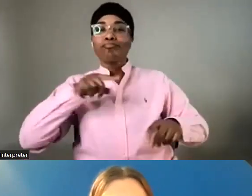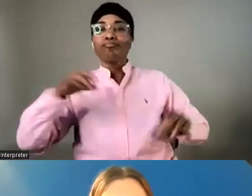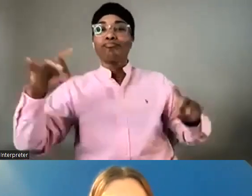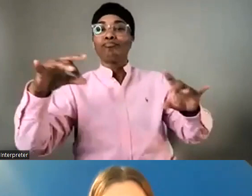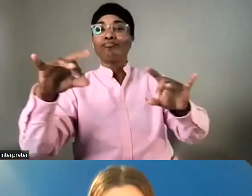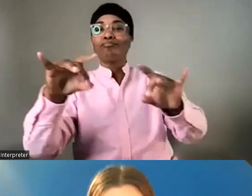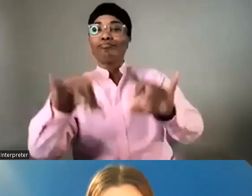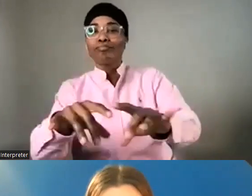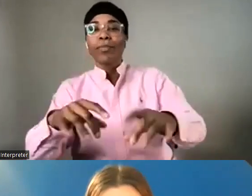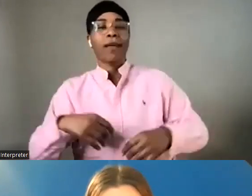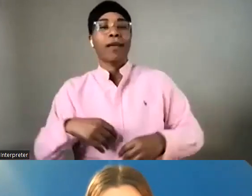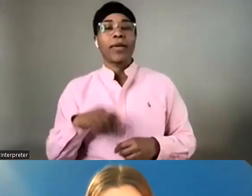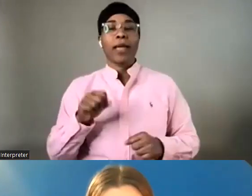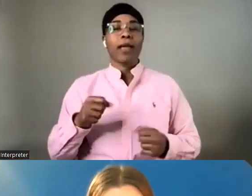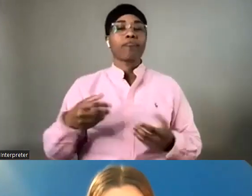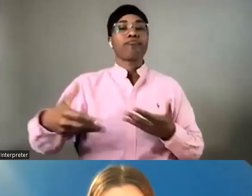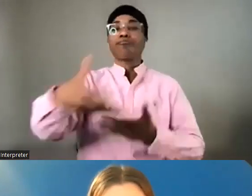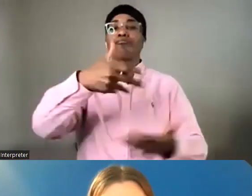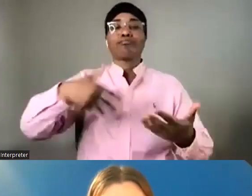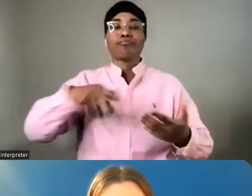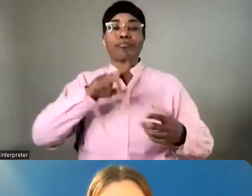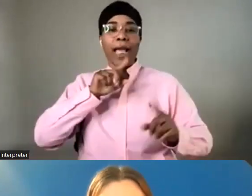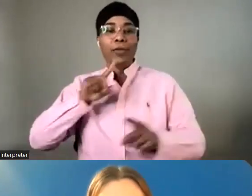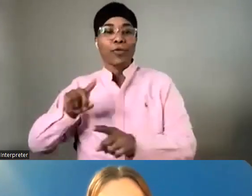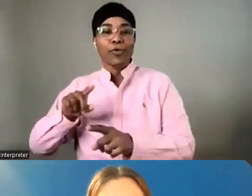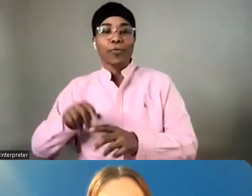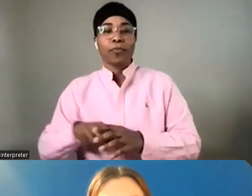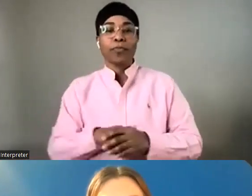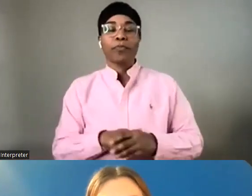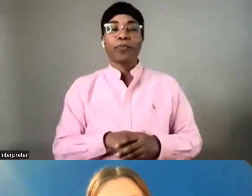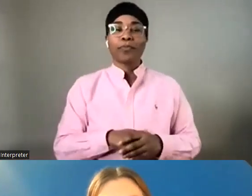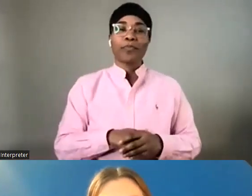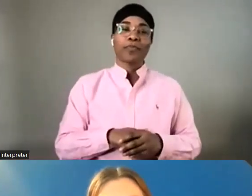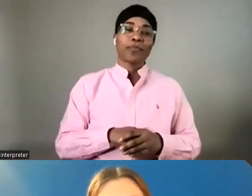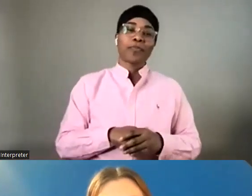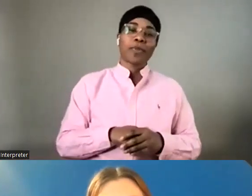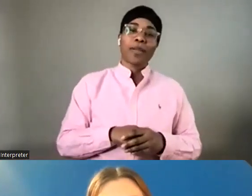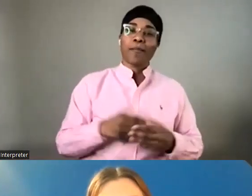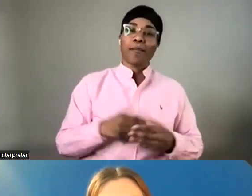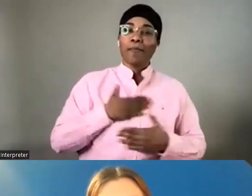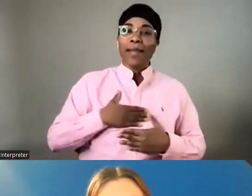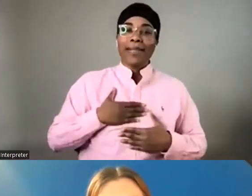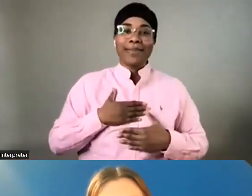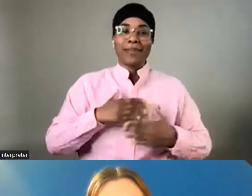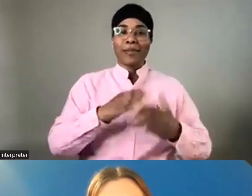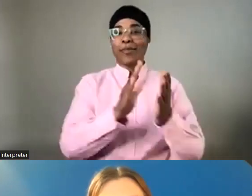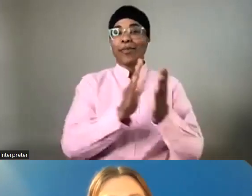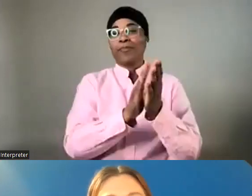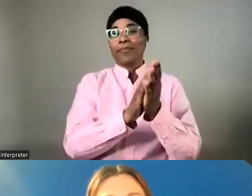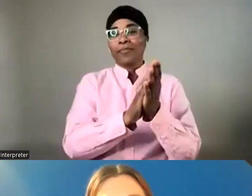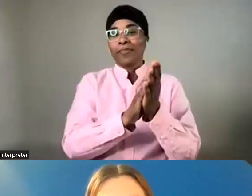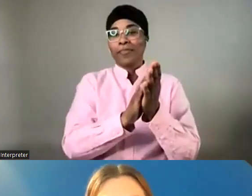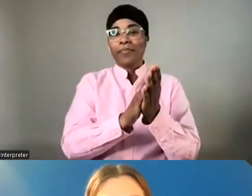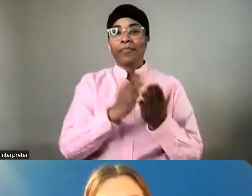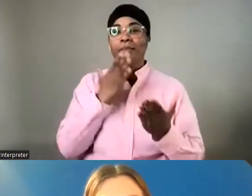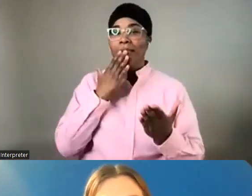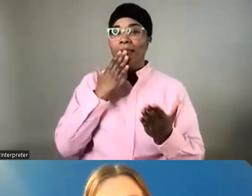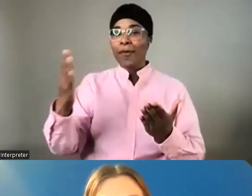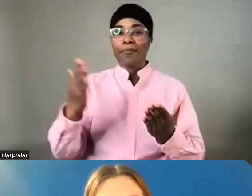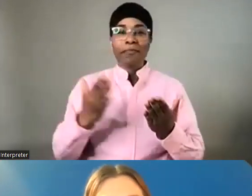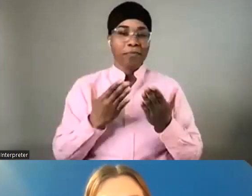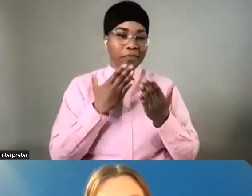the participants. But please, everyone, join me in saying a big miigwech thank you to Eric and